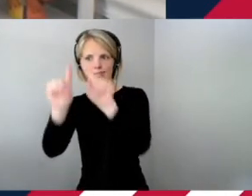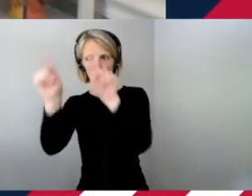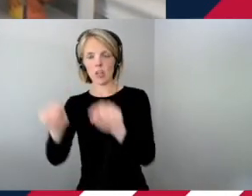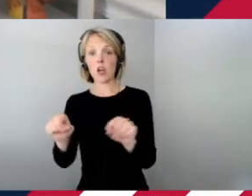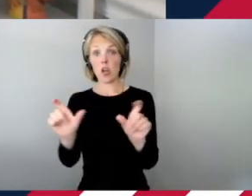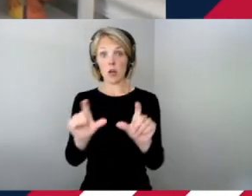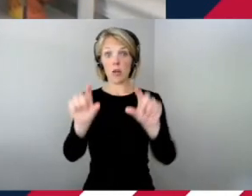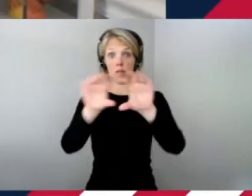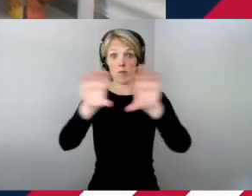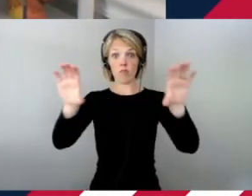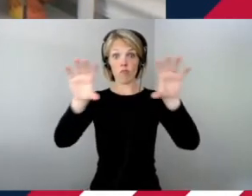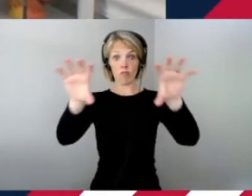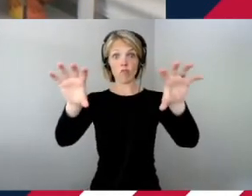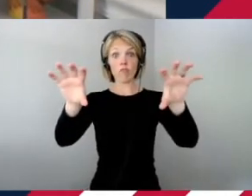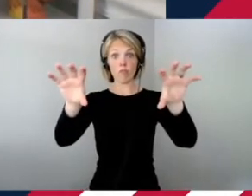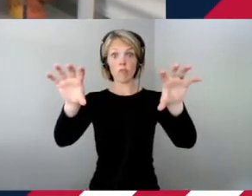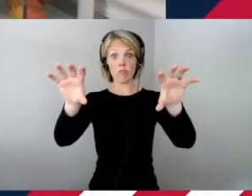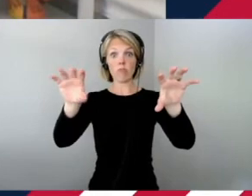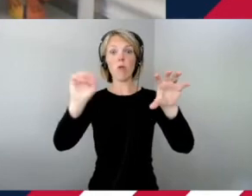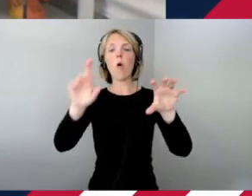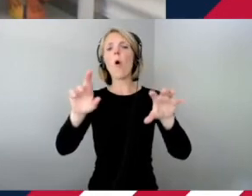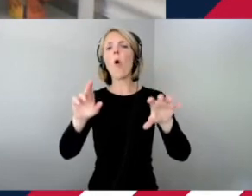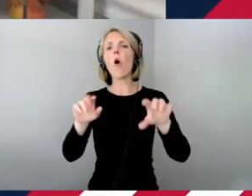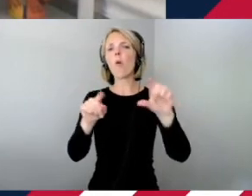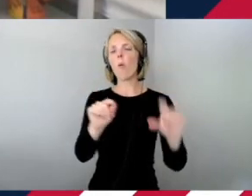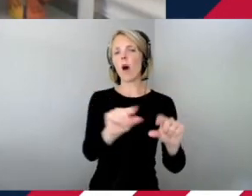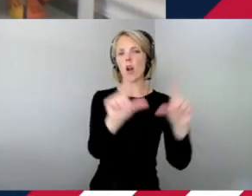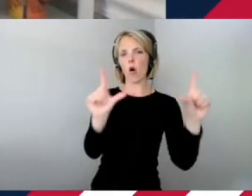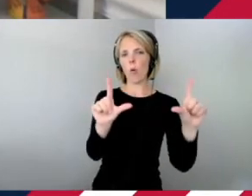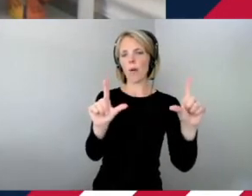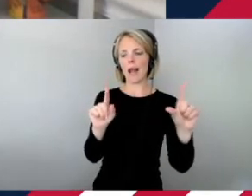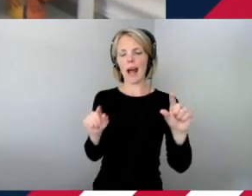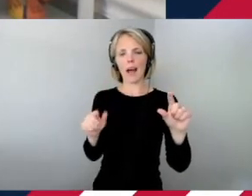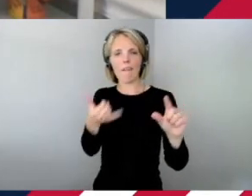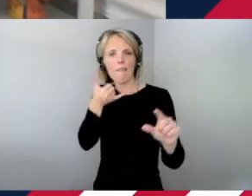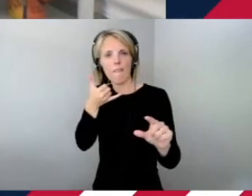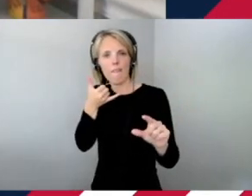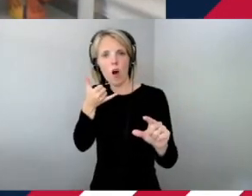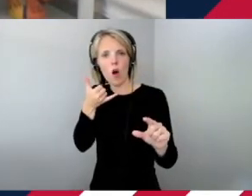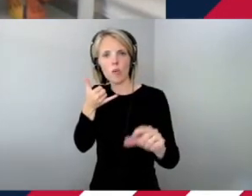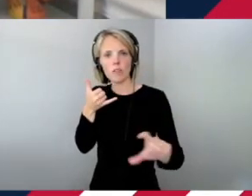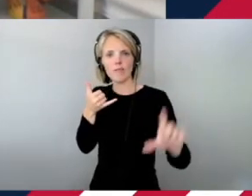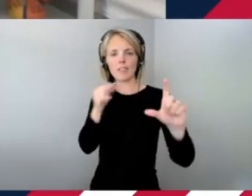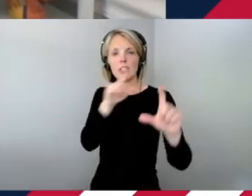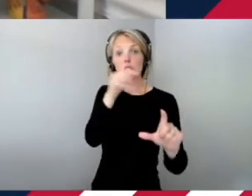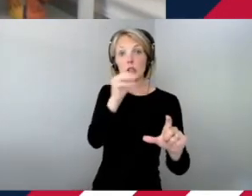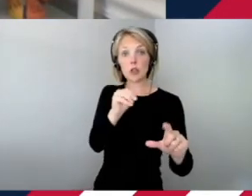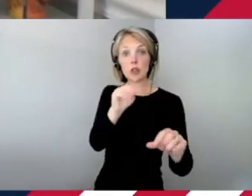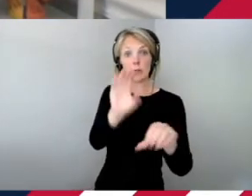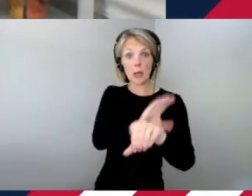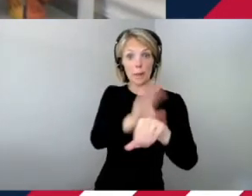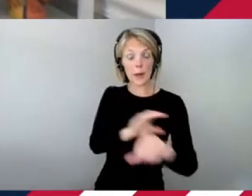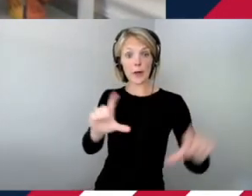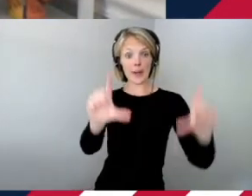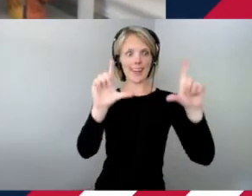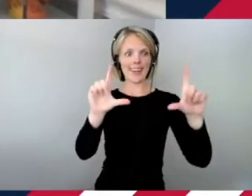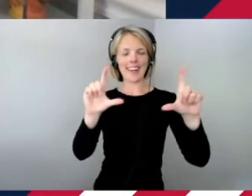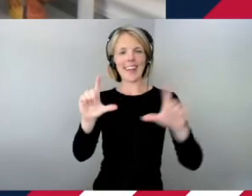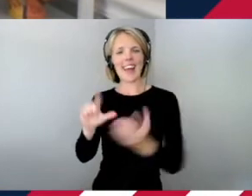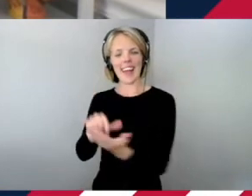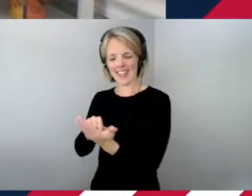in your browser or having one of the windows open on two devices, such as Zoom on your computer and the portal on your tablet or